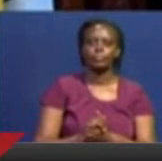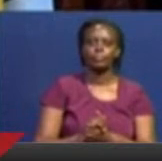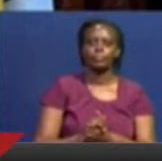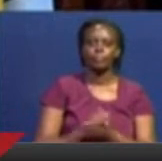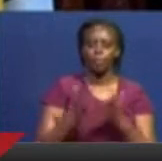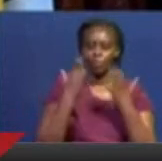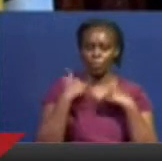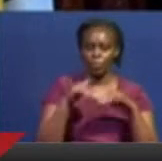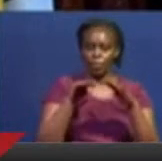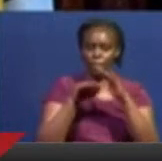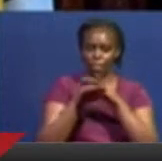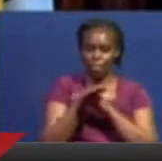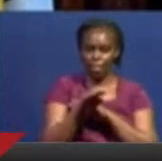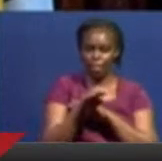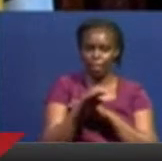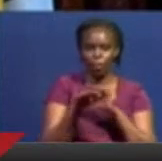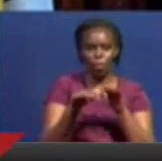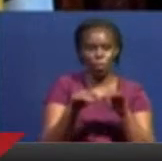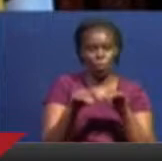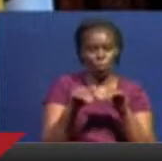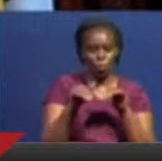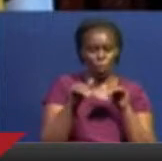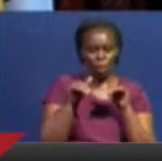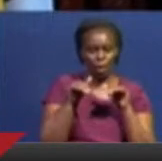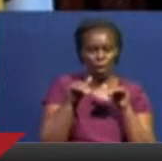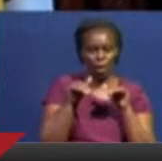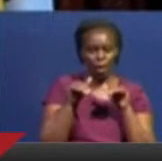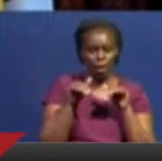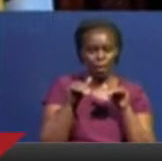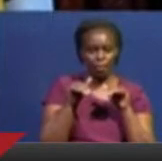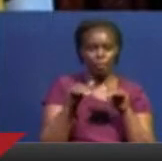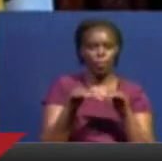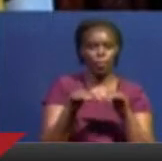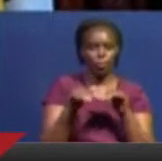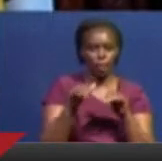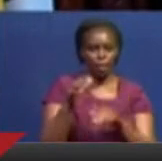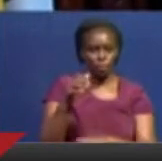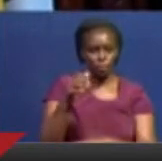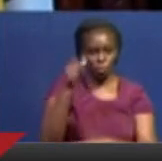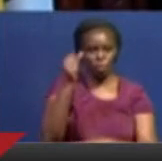Once you've logged in, just hold until you are told vote now.